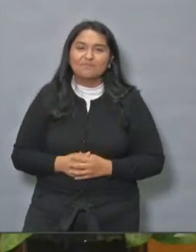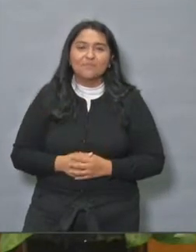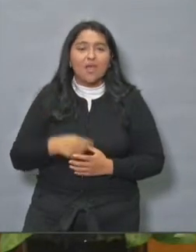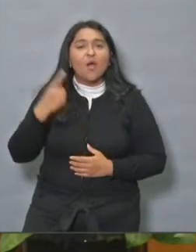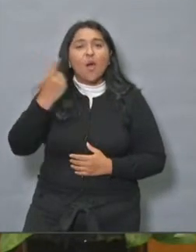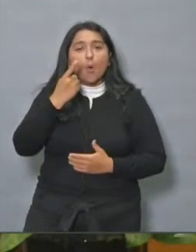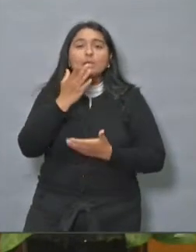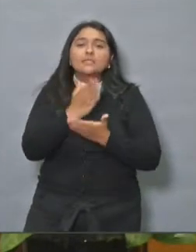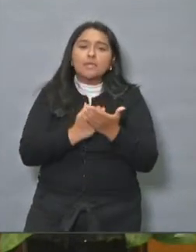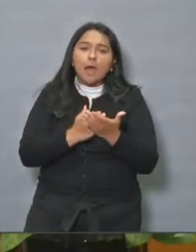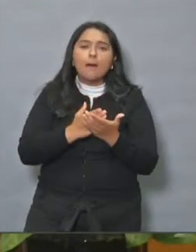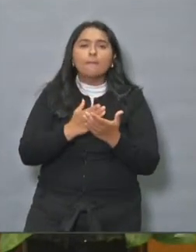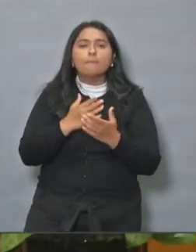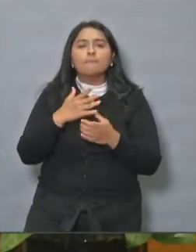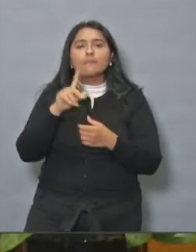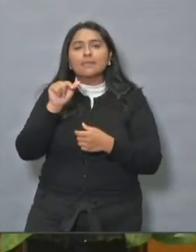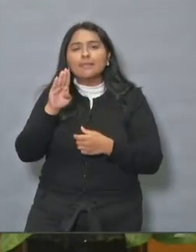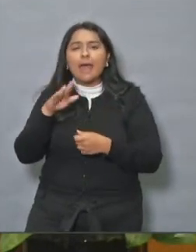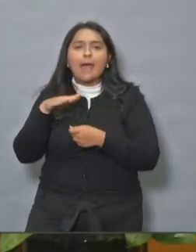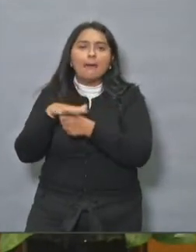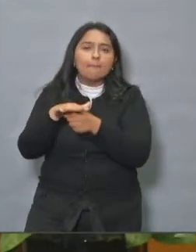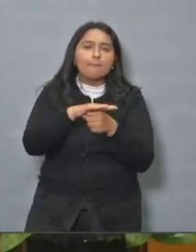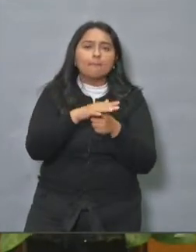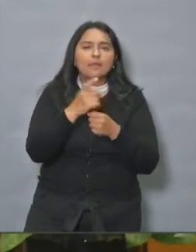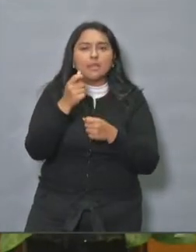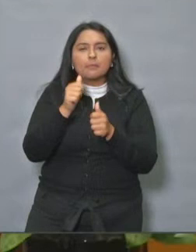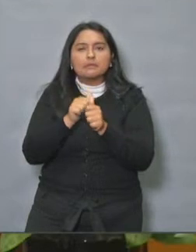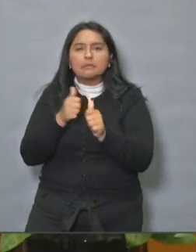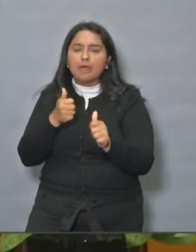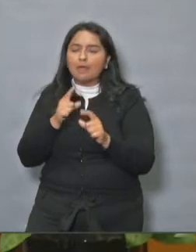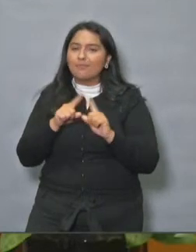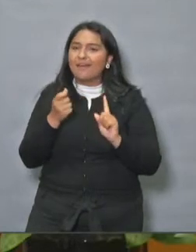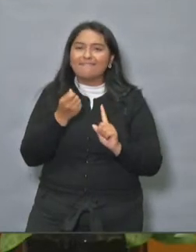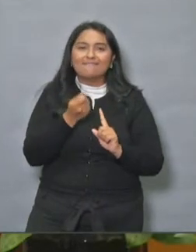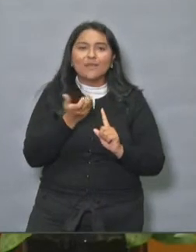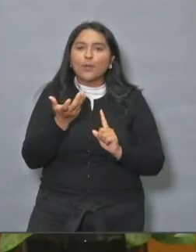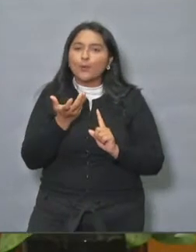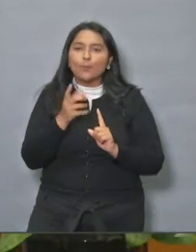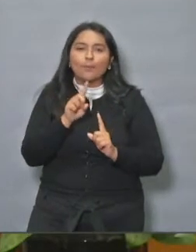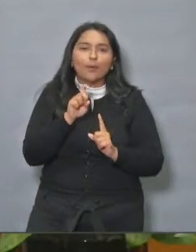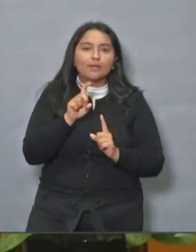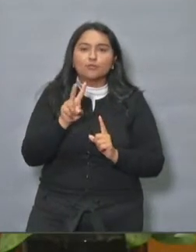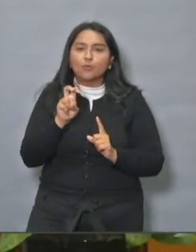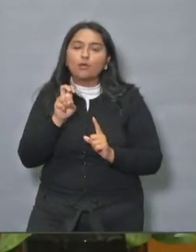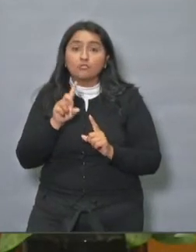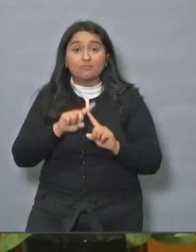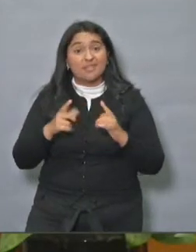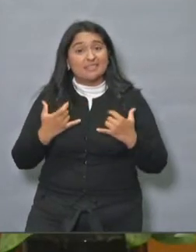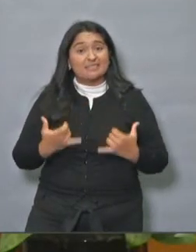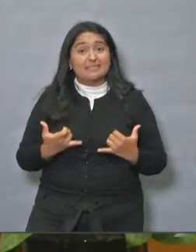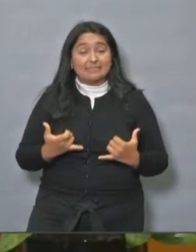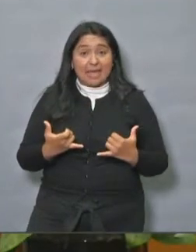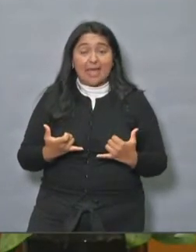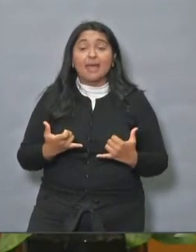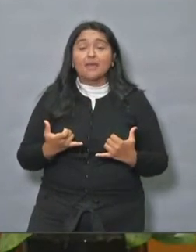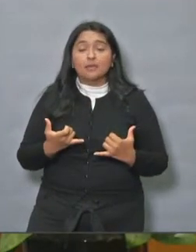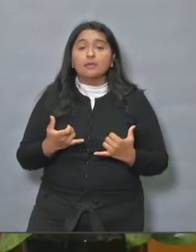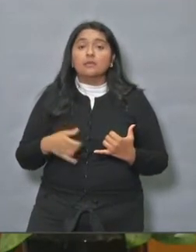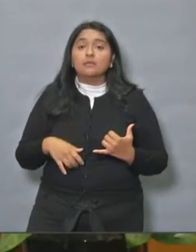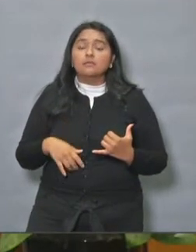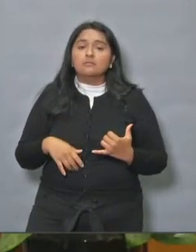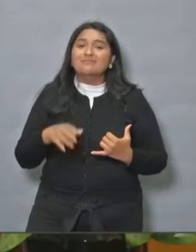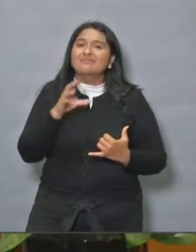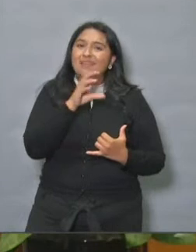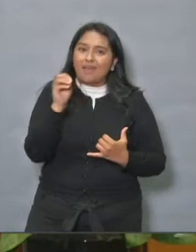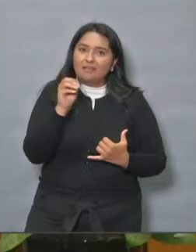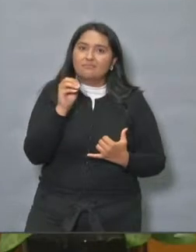labs that are slightly delayed, but that would only account for a few hundred of these cases. So what we really saw today, and I